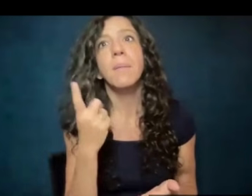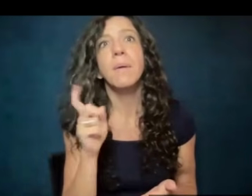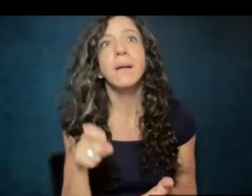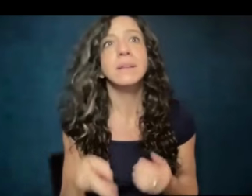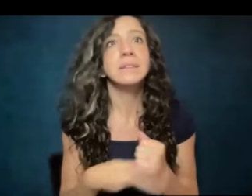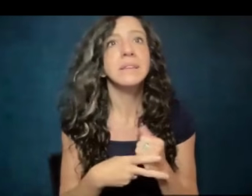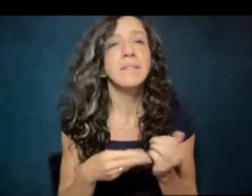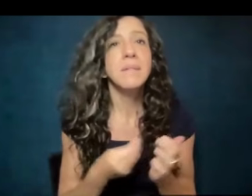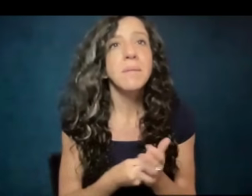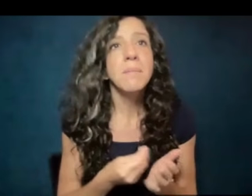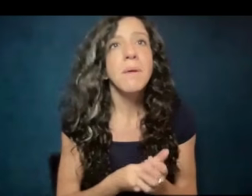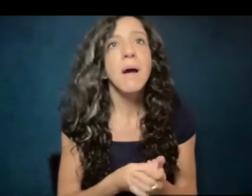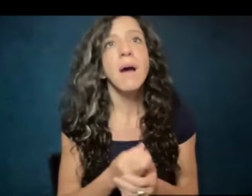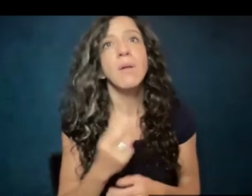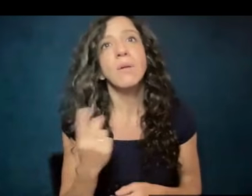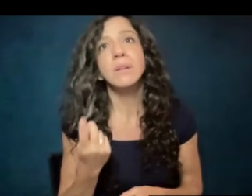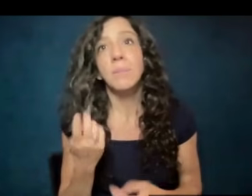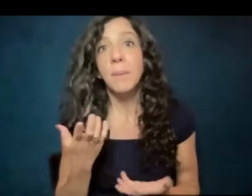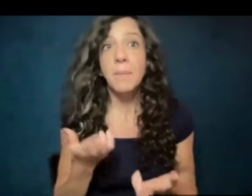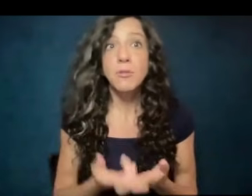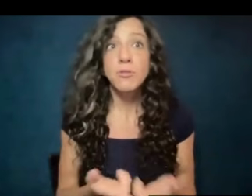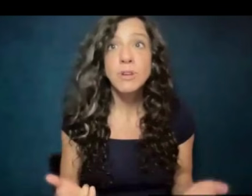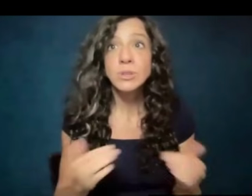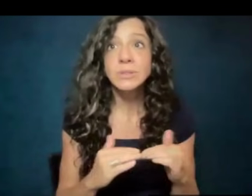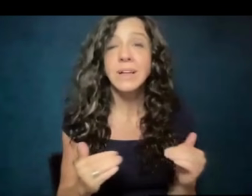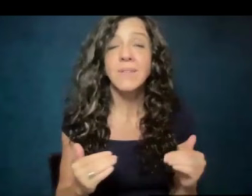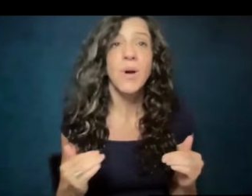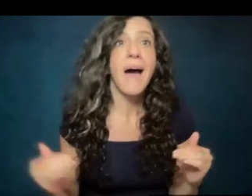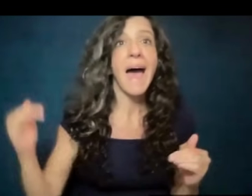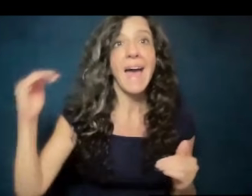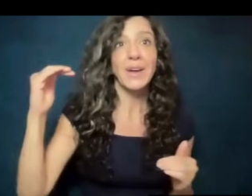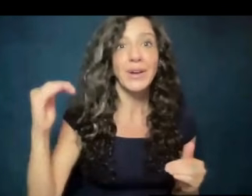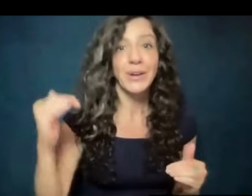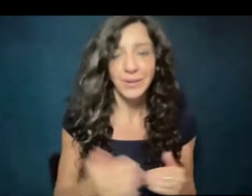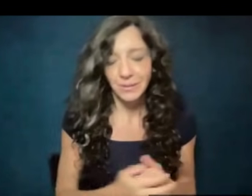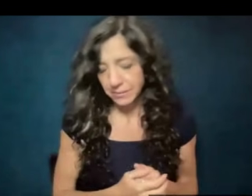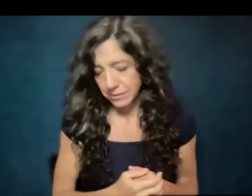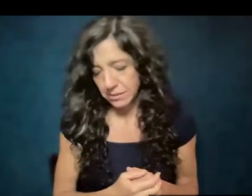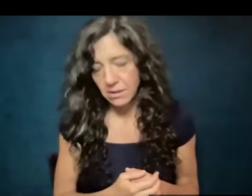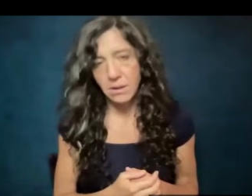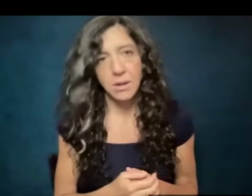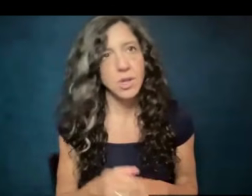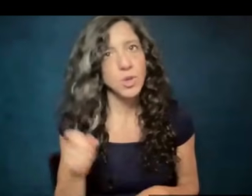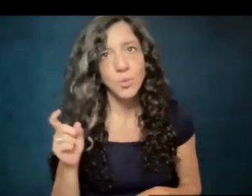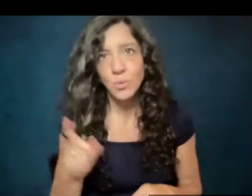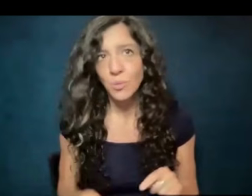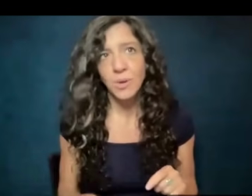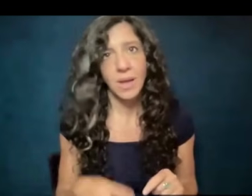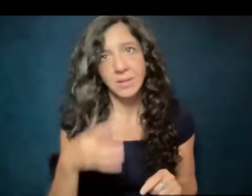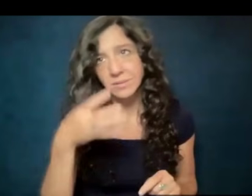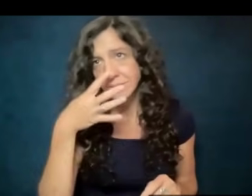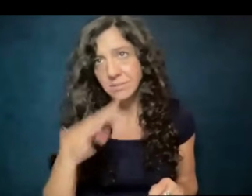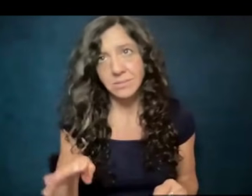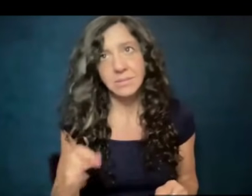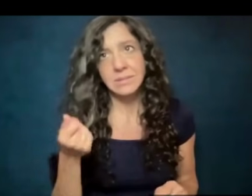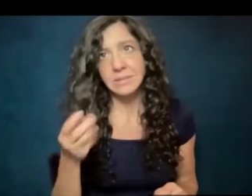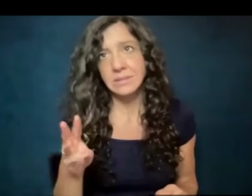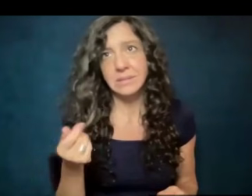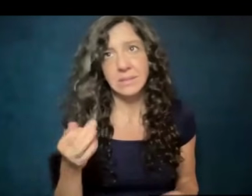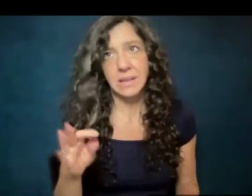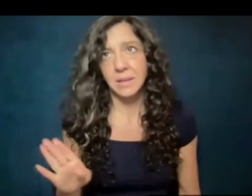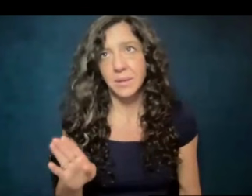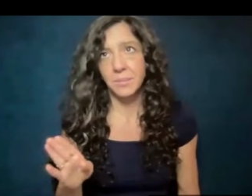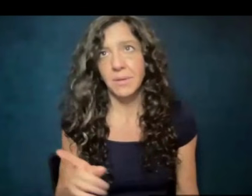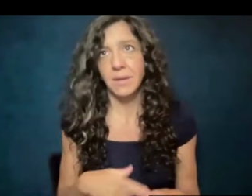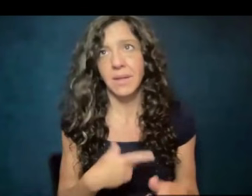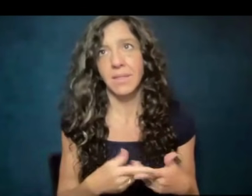new car. The resource levels are so much higher in the buy-in. You can turn your back on 1619B and move